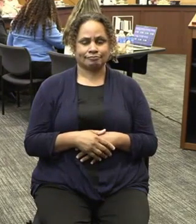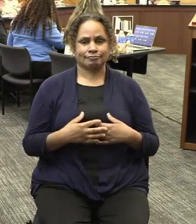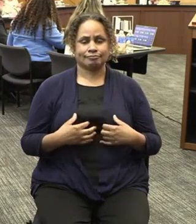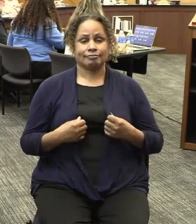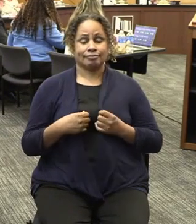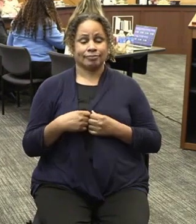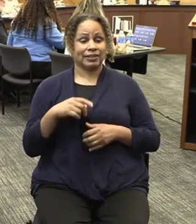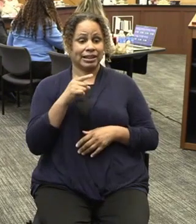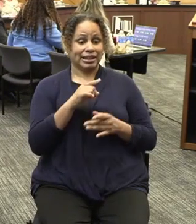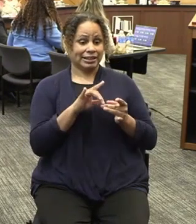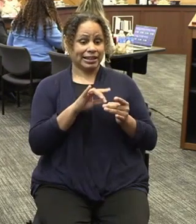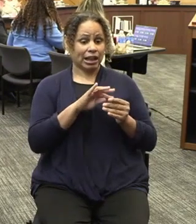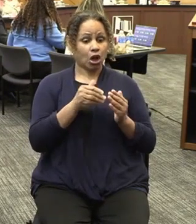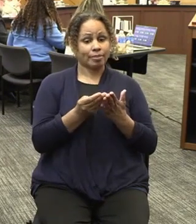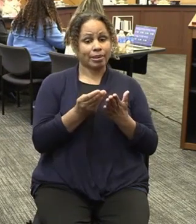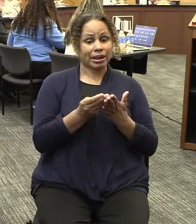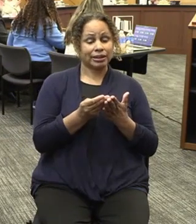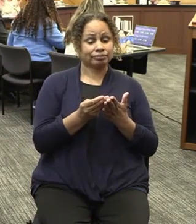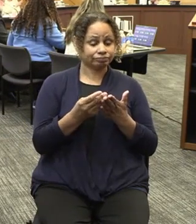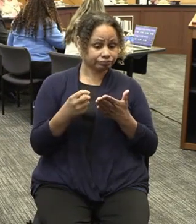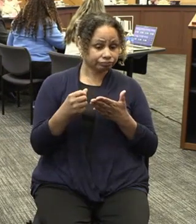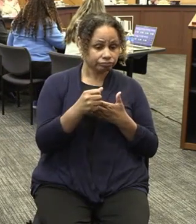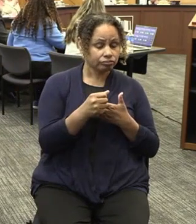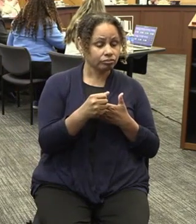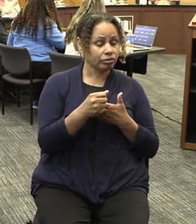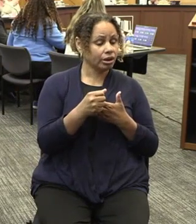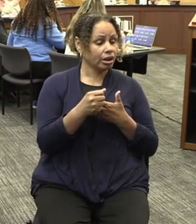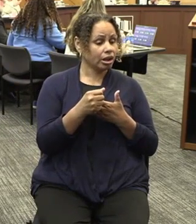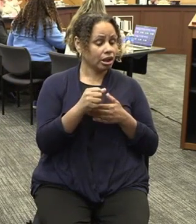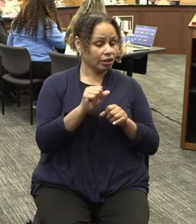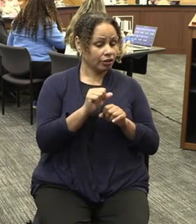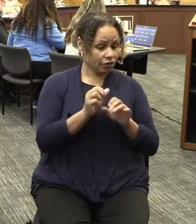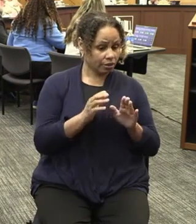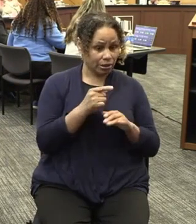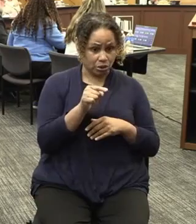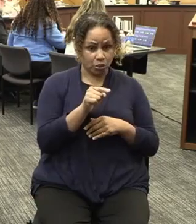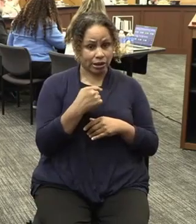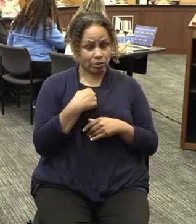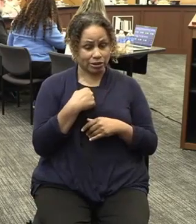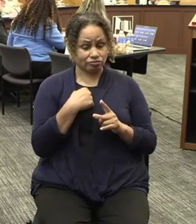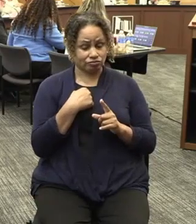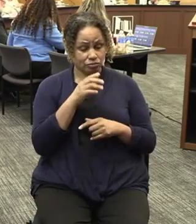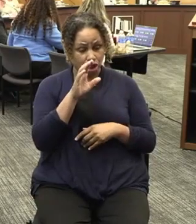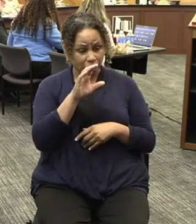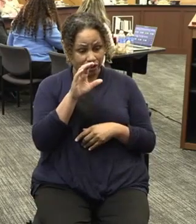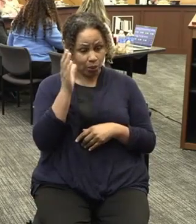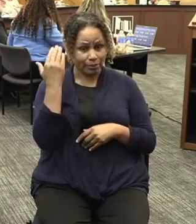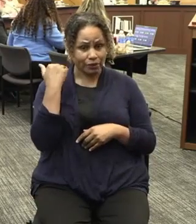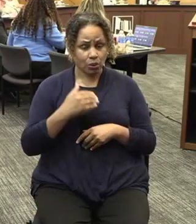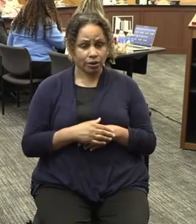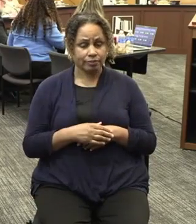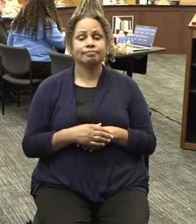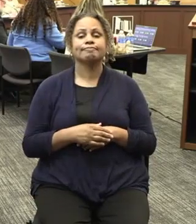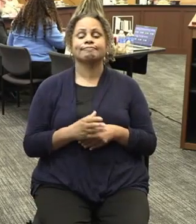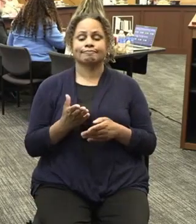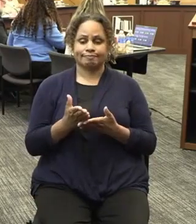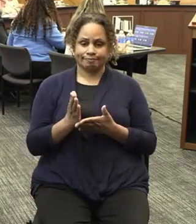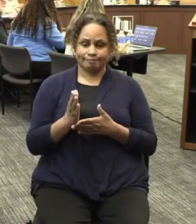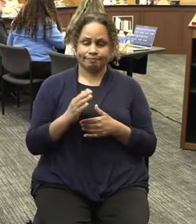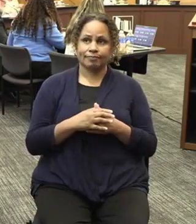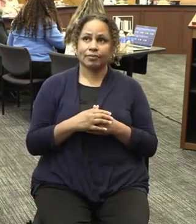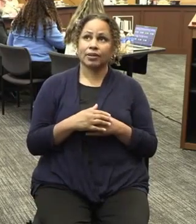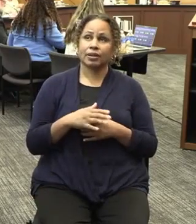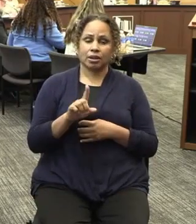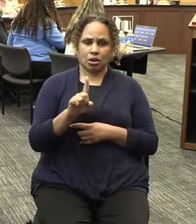He said all salaries and retired listed on new employees. He listed the ones I was looking for. All right. It was, we'll go it ahead was and have-